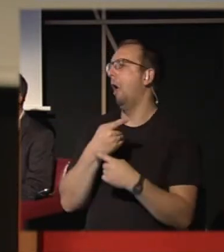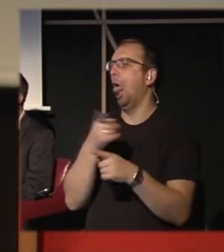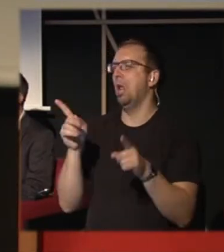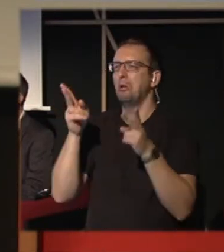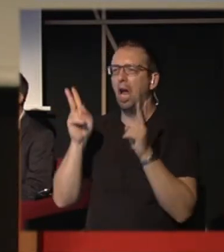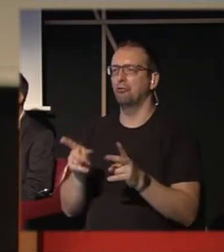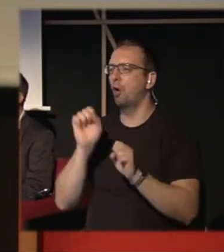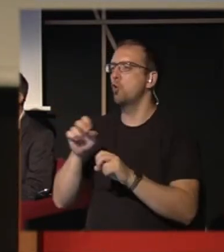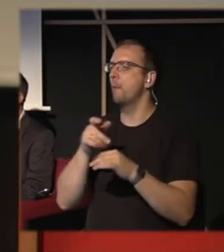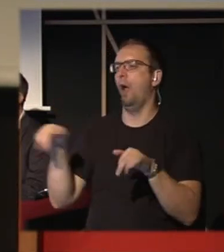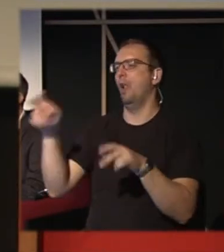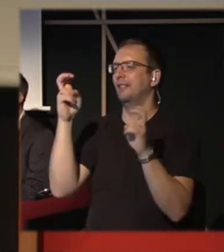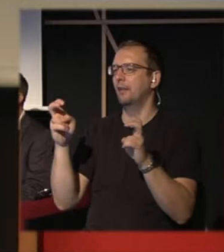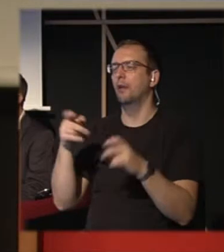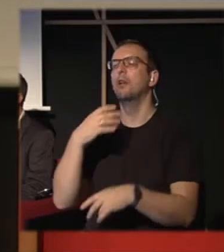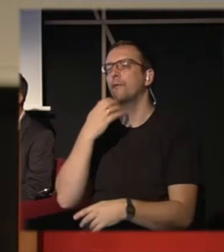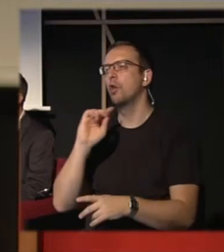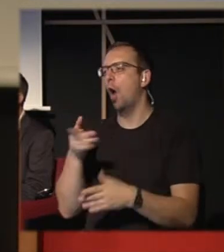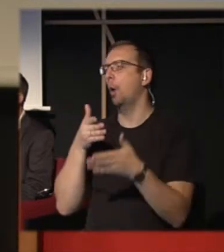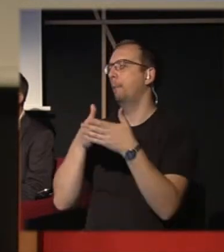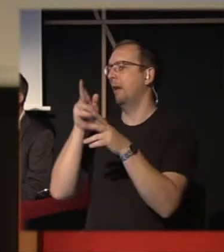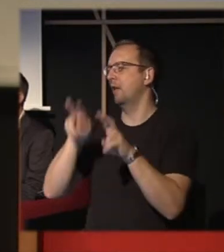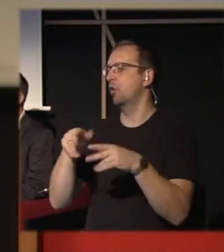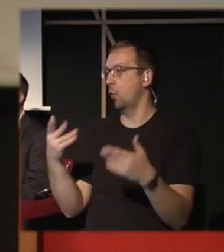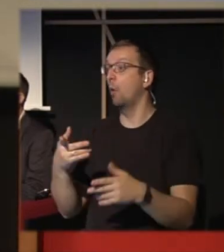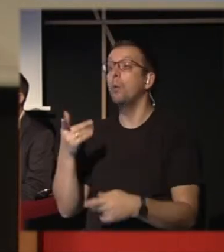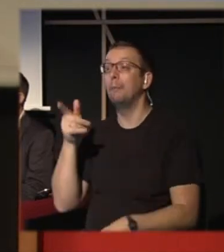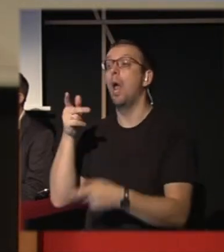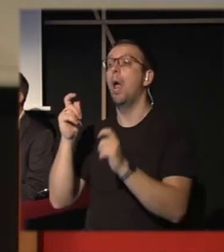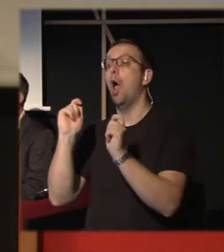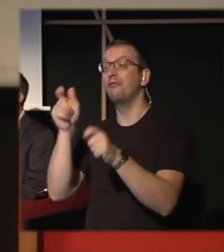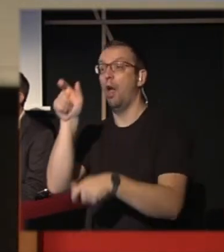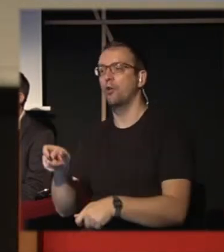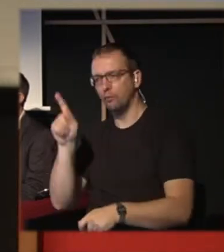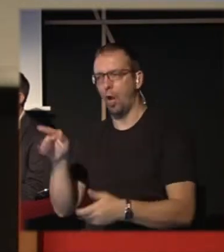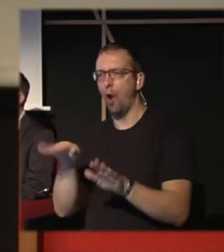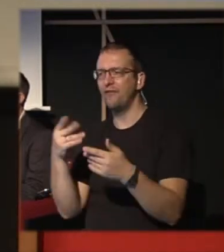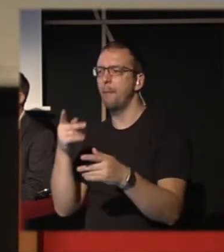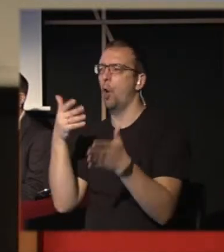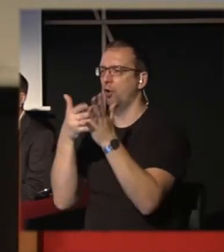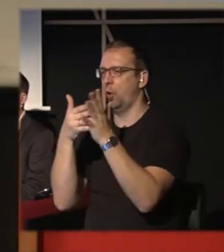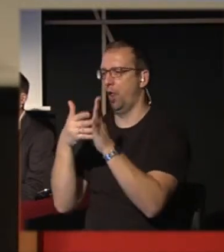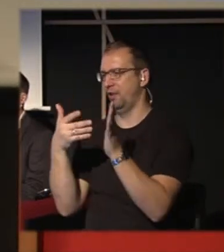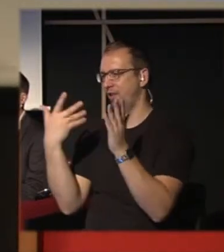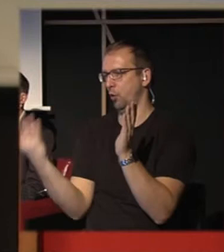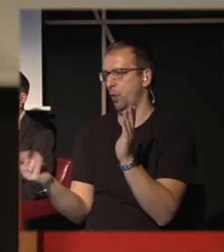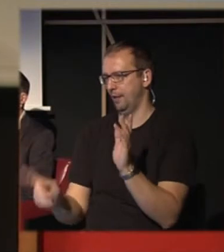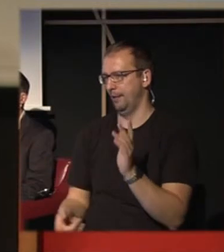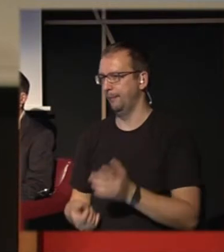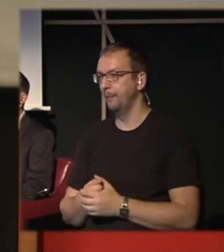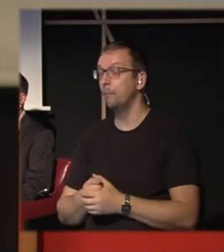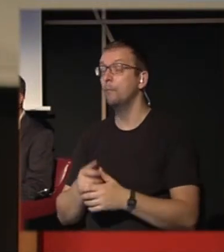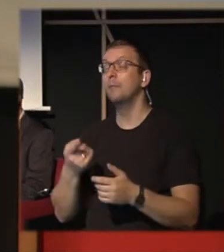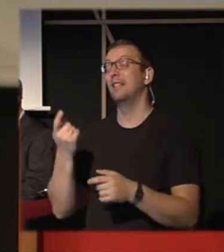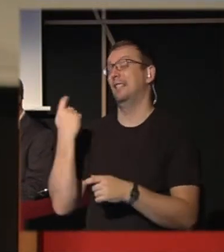was recently introduced last month and centralizes all information related to the role, as well